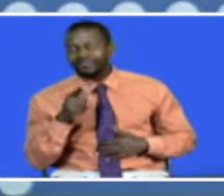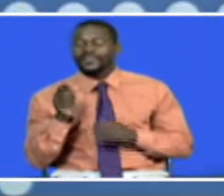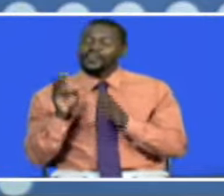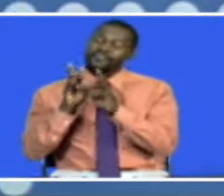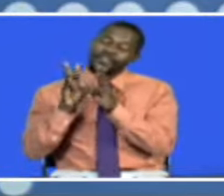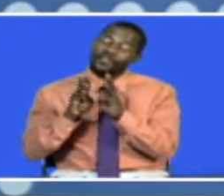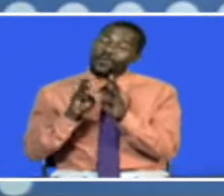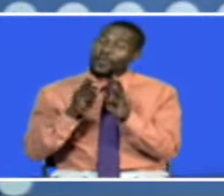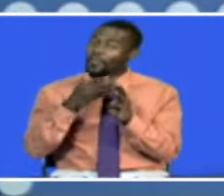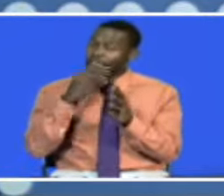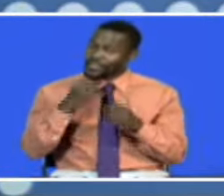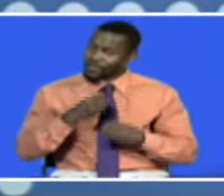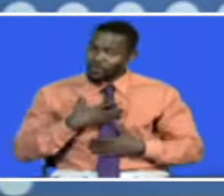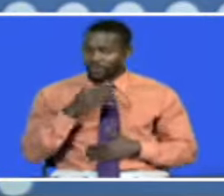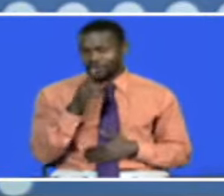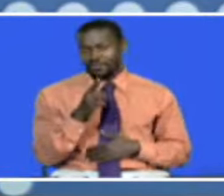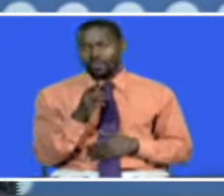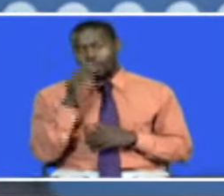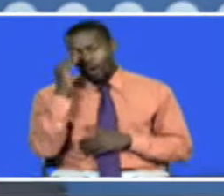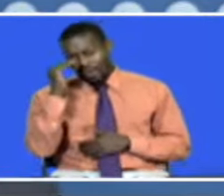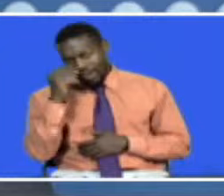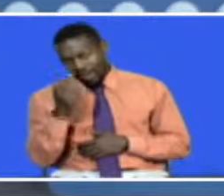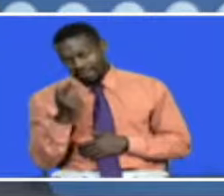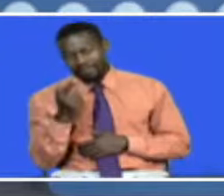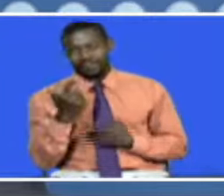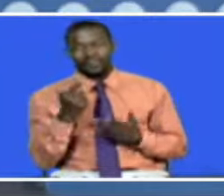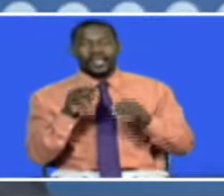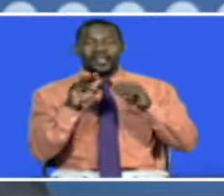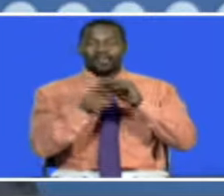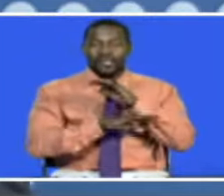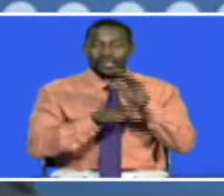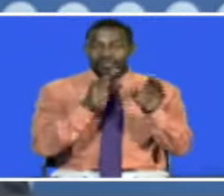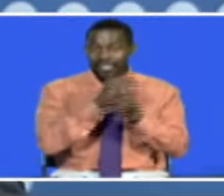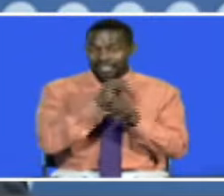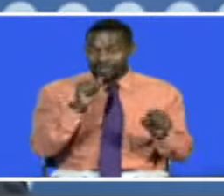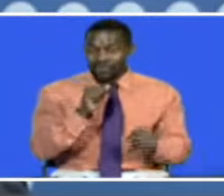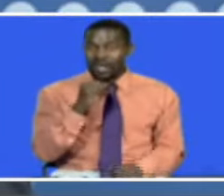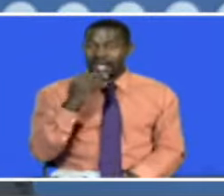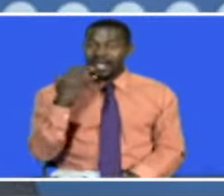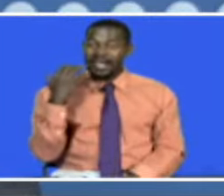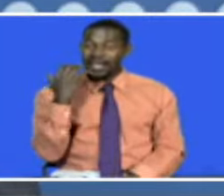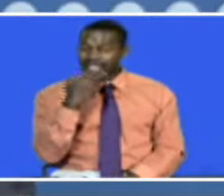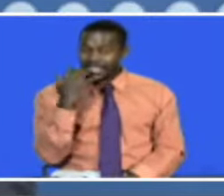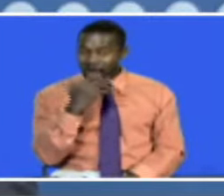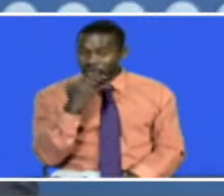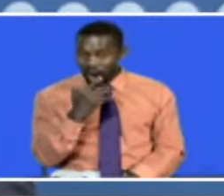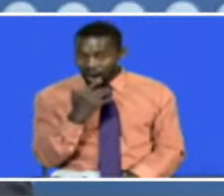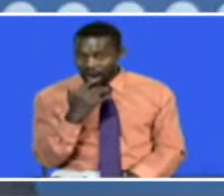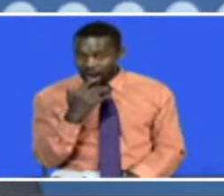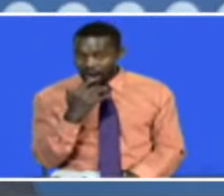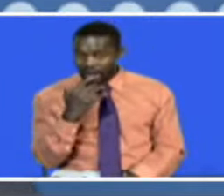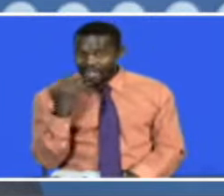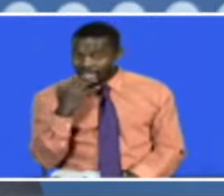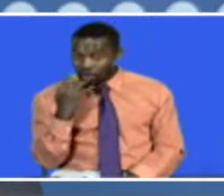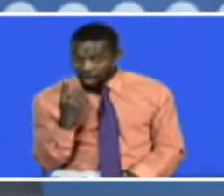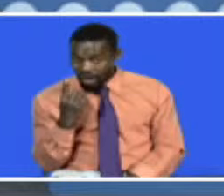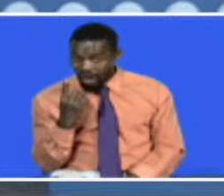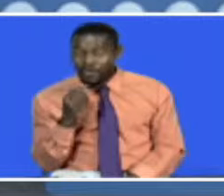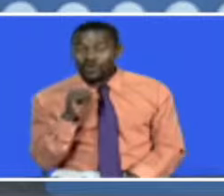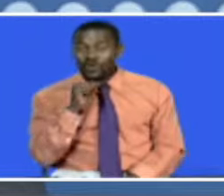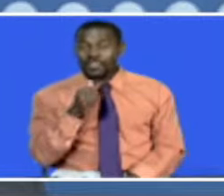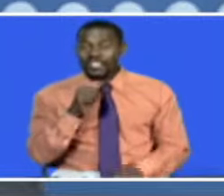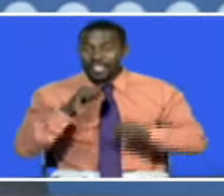explain. This is what I mean. Mm-hmm. Number one, the deputy president, Rigathi Gachagua, has unfortunately not been